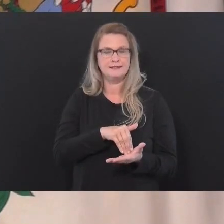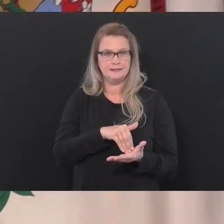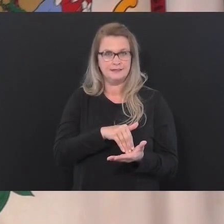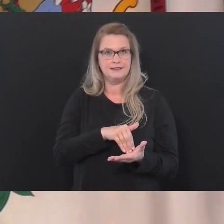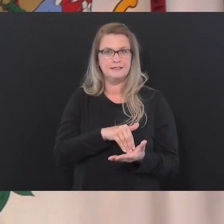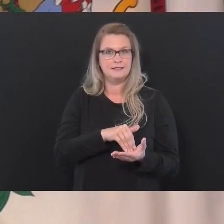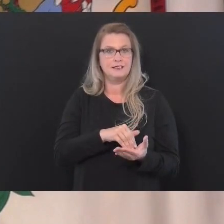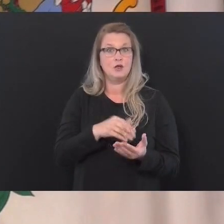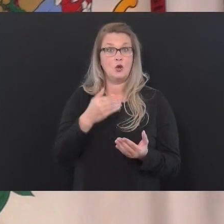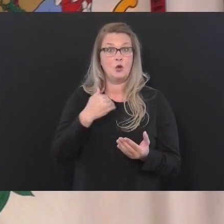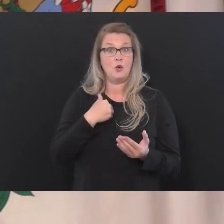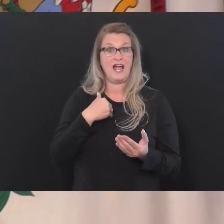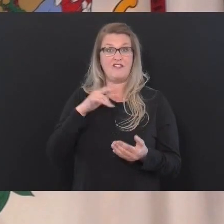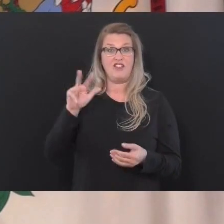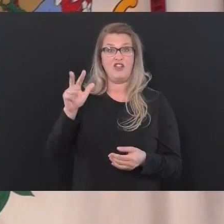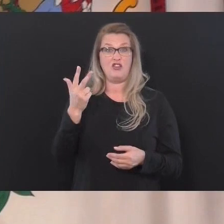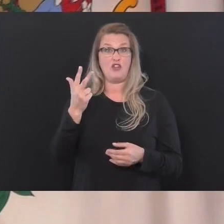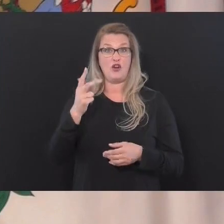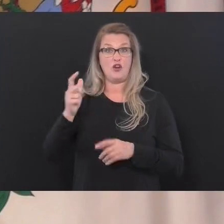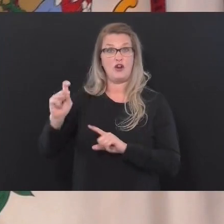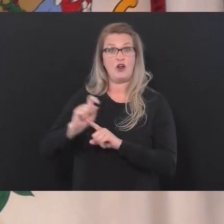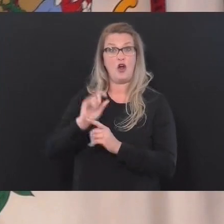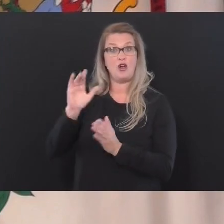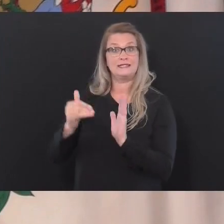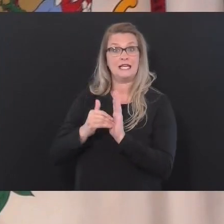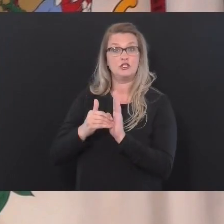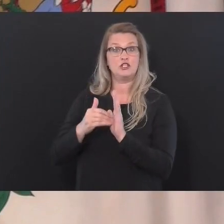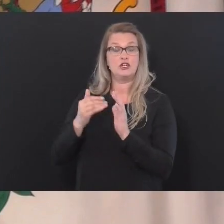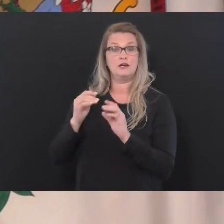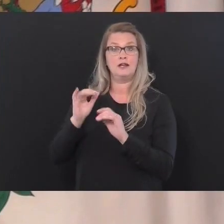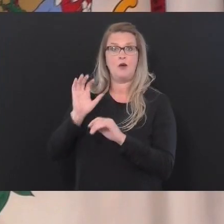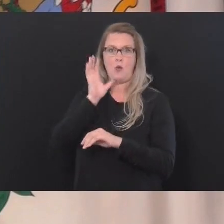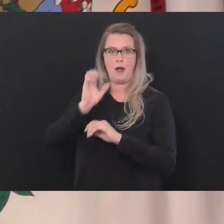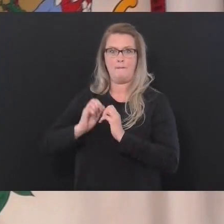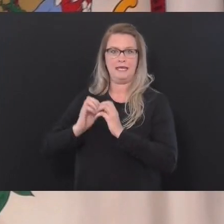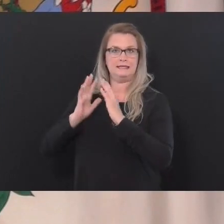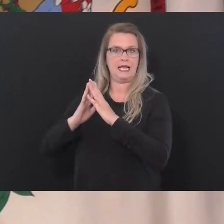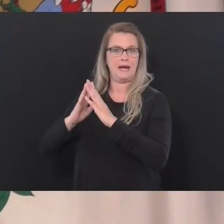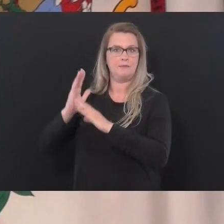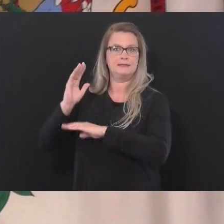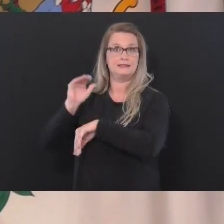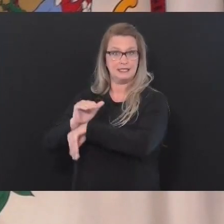We've got the 3rd call center that's going online tonight,